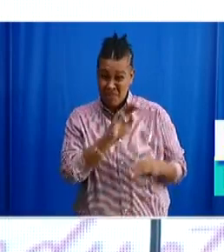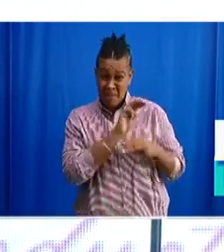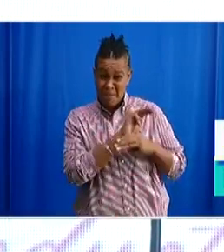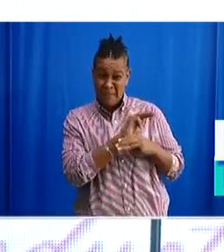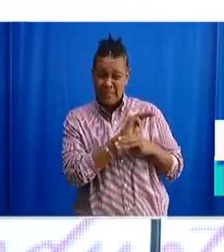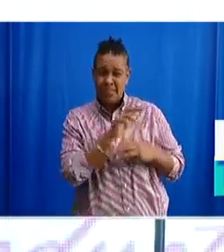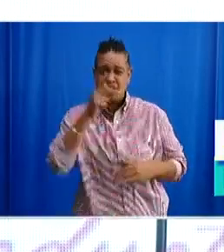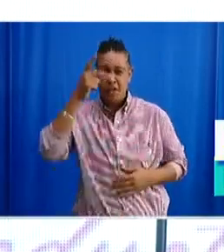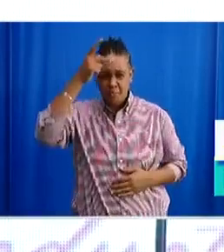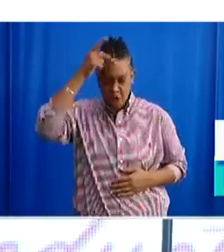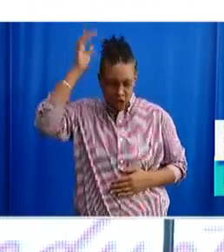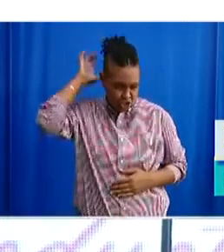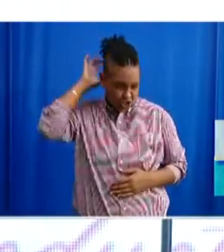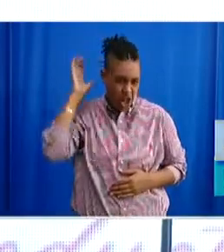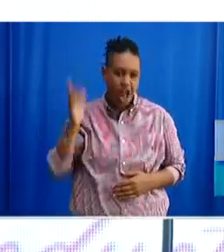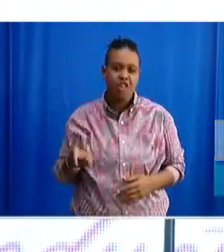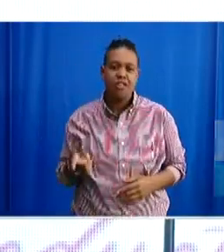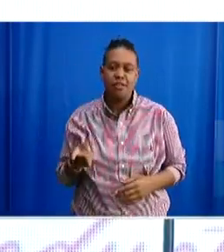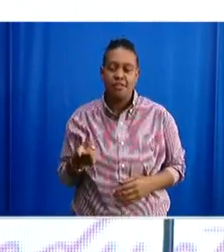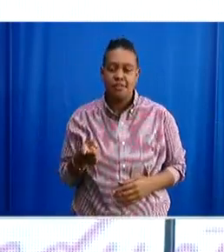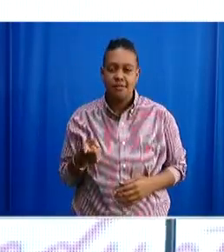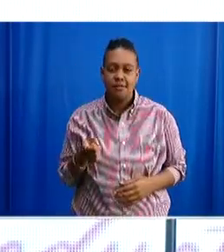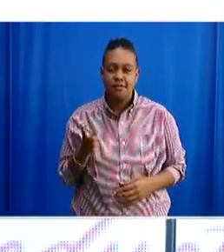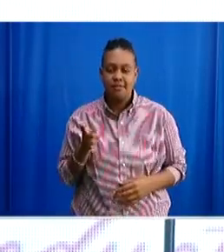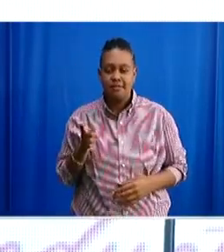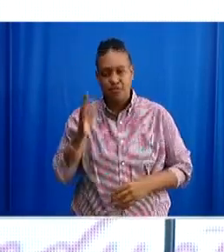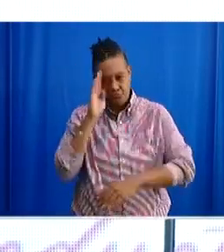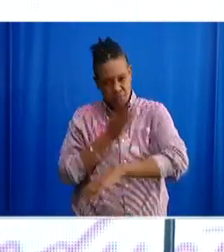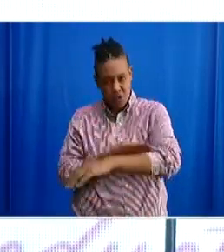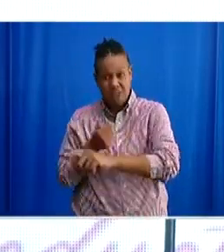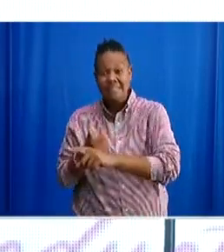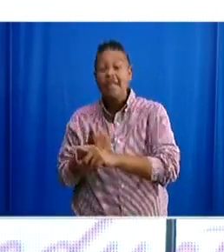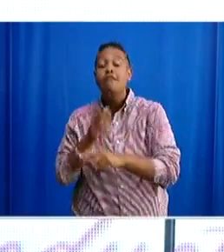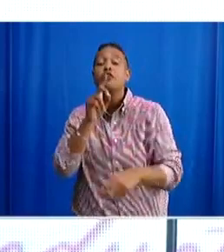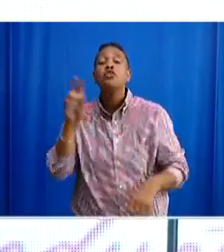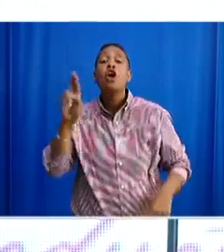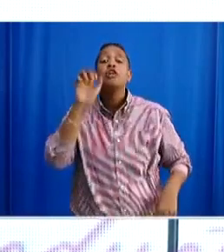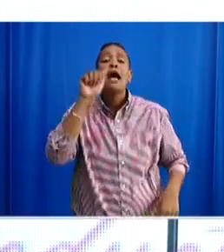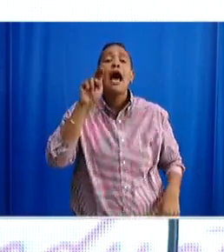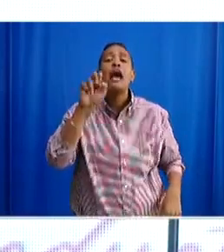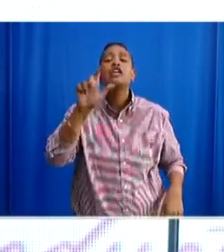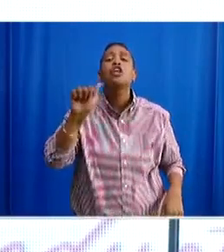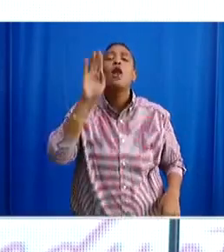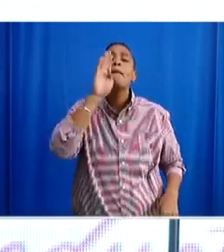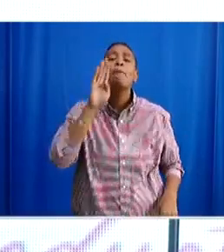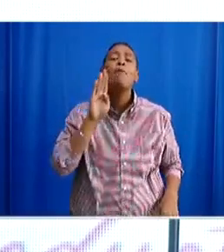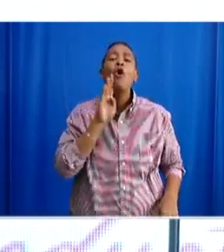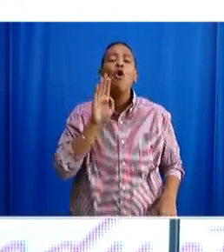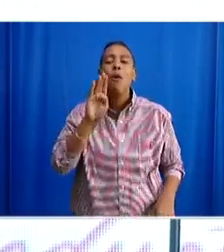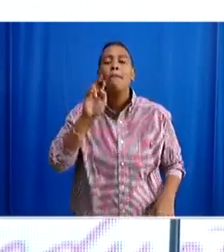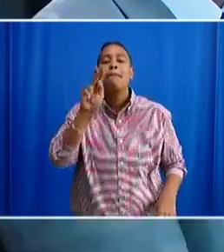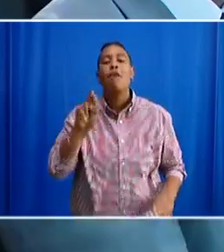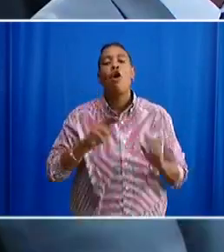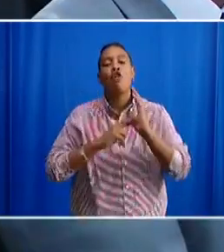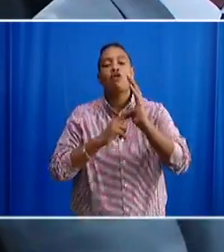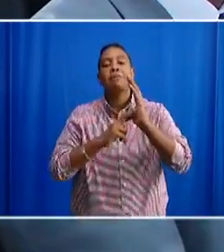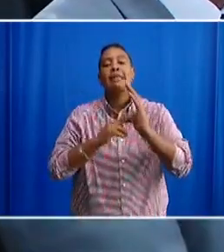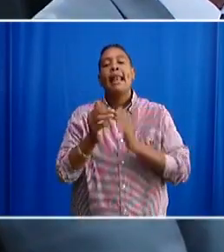Minister Pernell Charles, Dr. Angela Brown-Burke, representing the leader of the